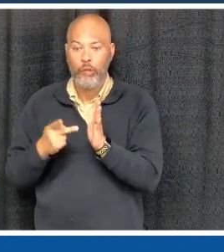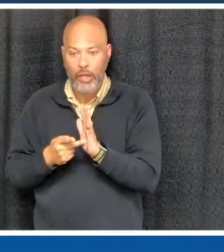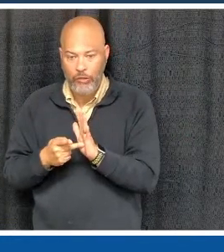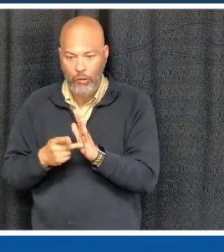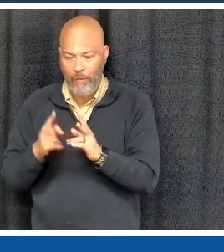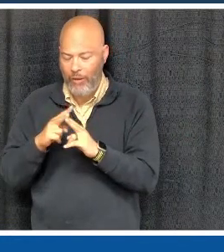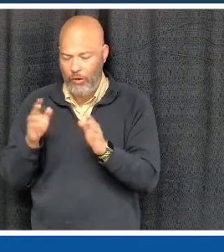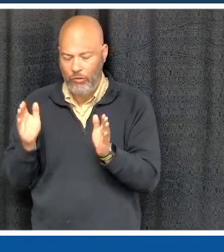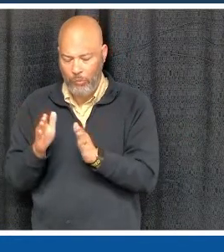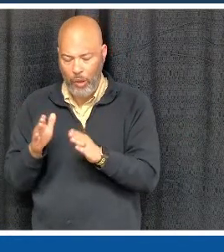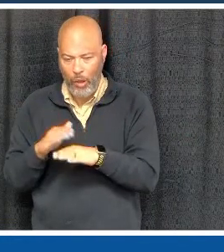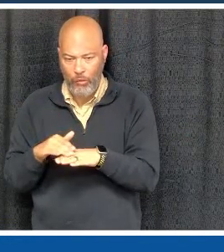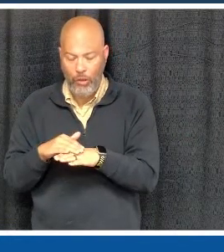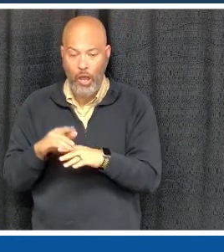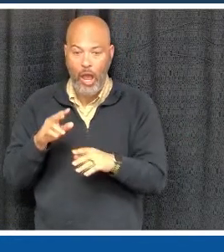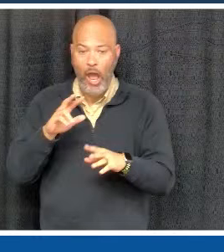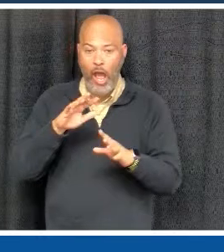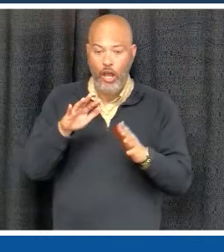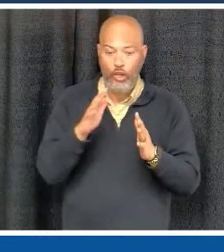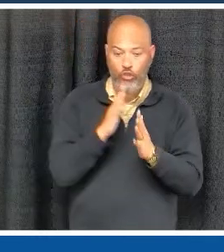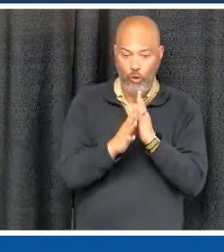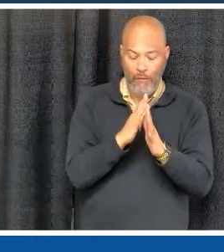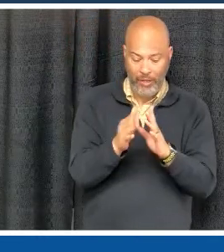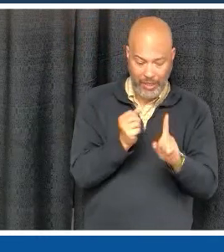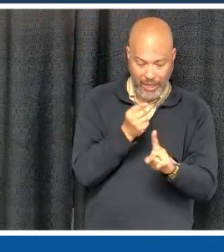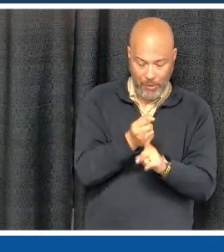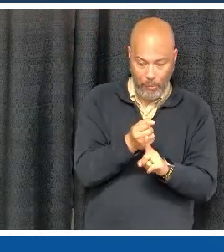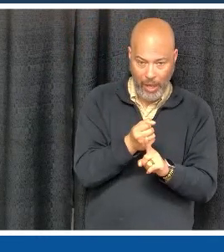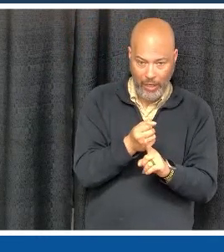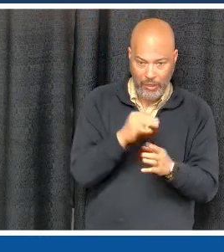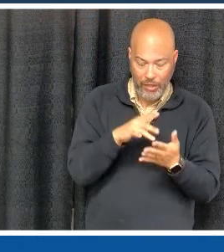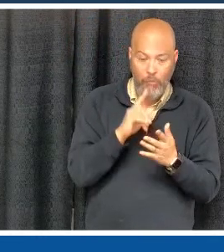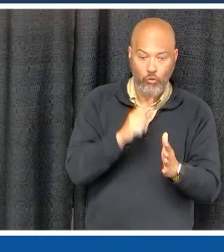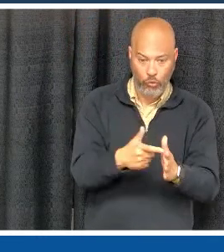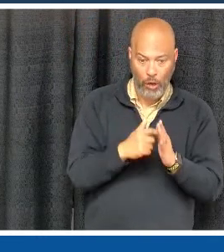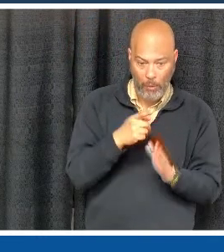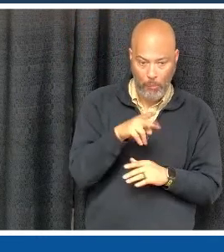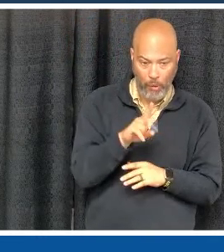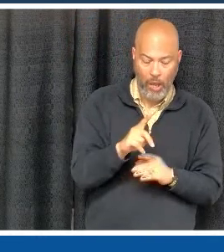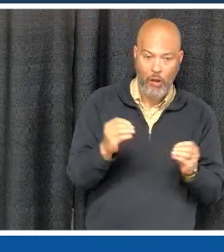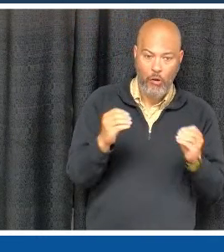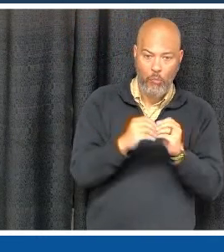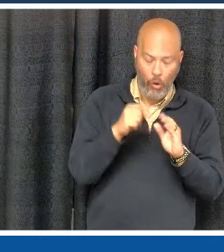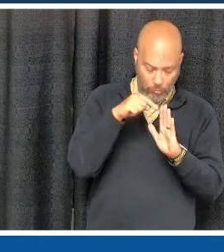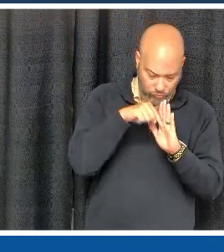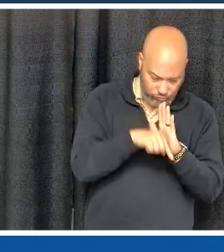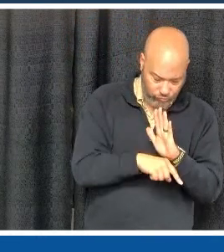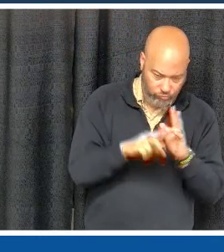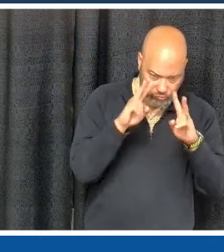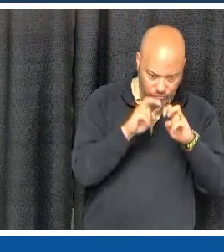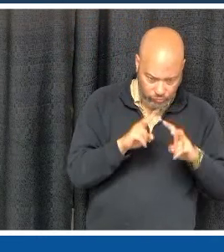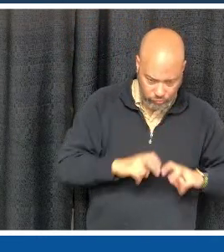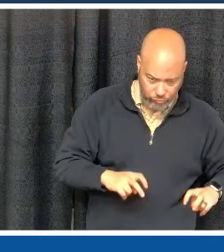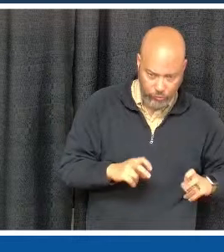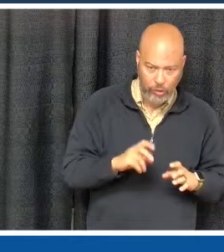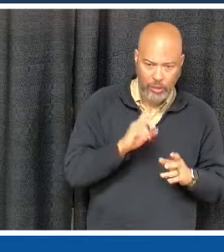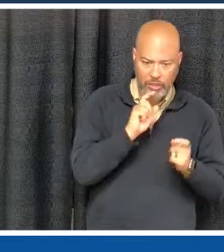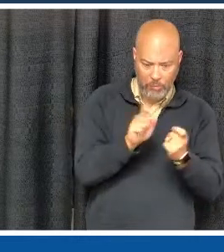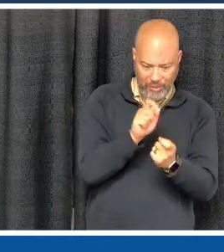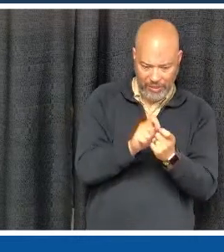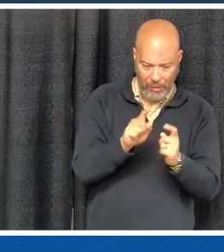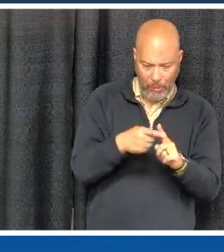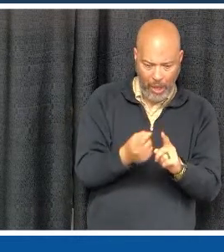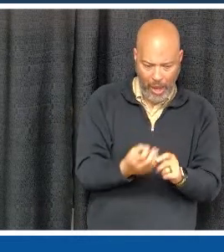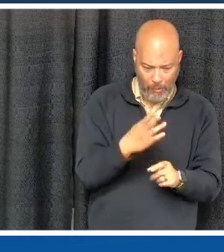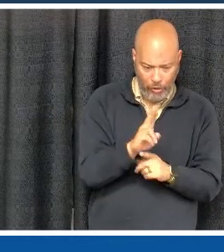small document. The traffic impact study, which is a requirement of the PUD, is a much more intimate document. It's specific about the use, the number